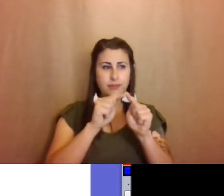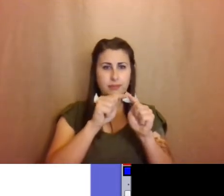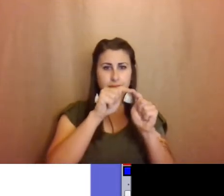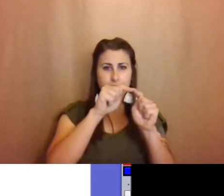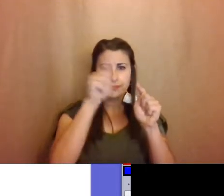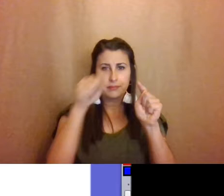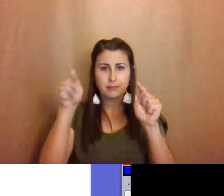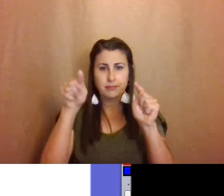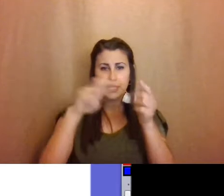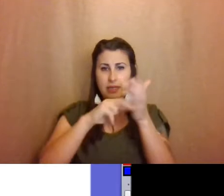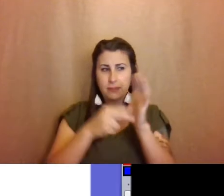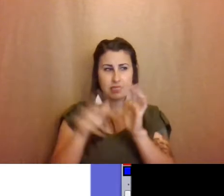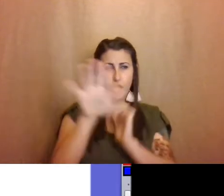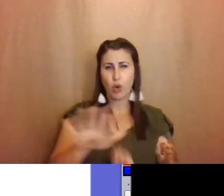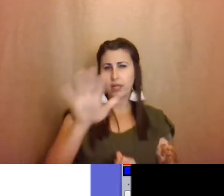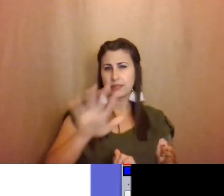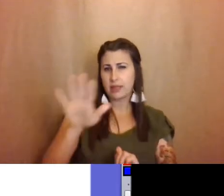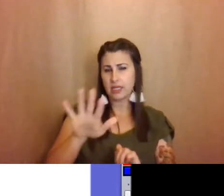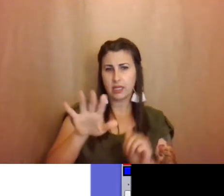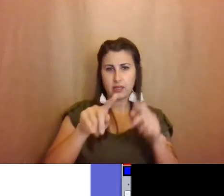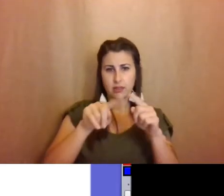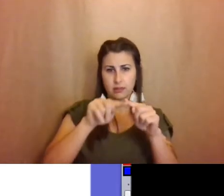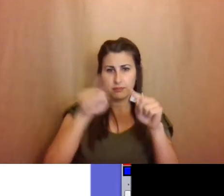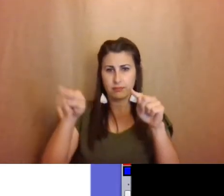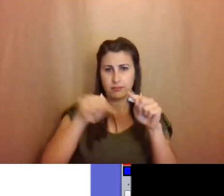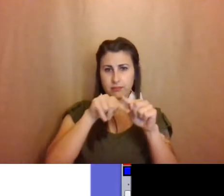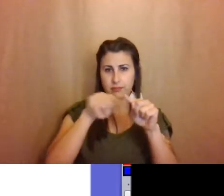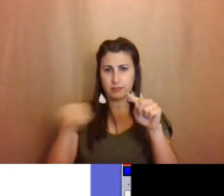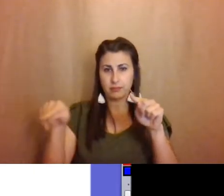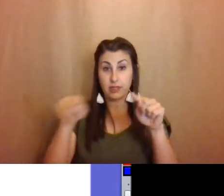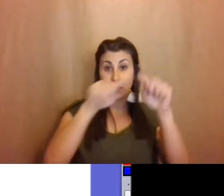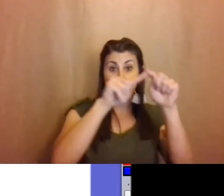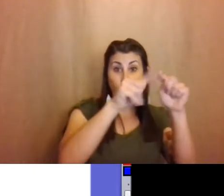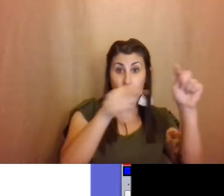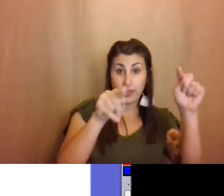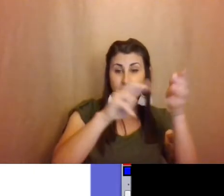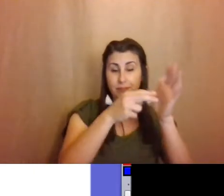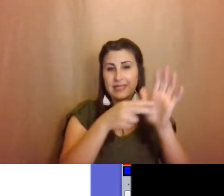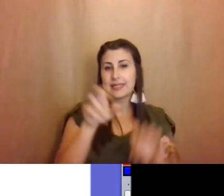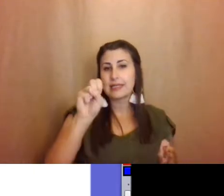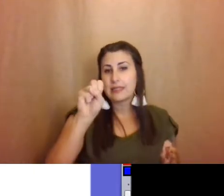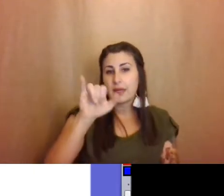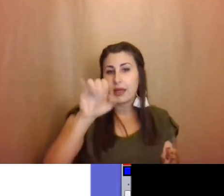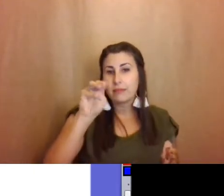the symbol for similar. Okay, remember this is approximately.